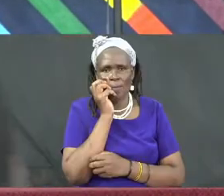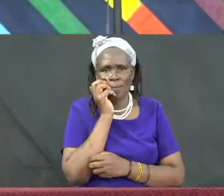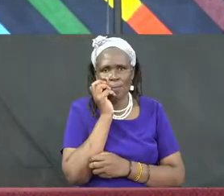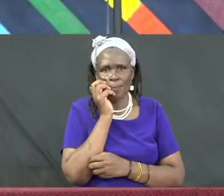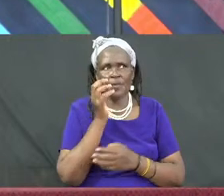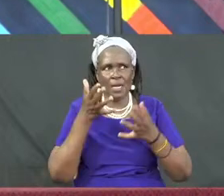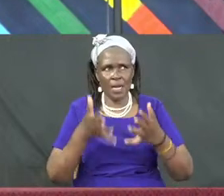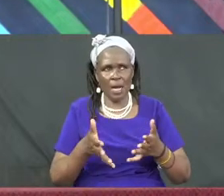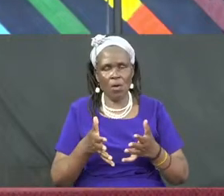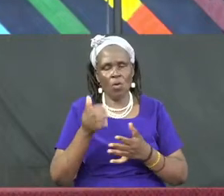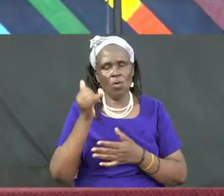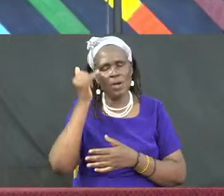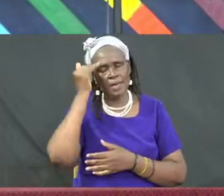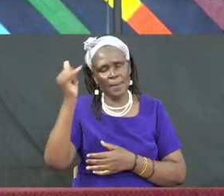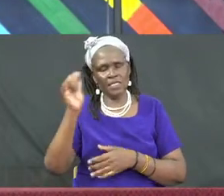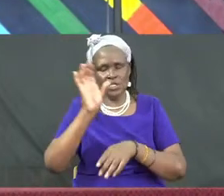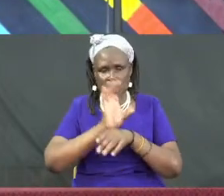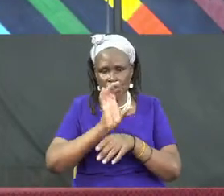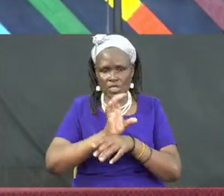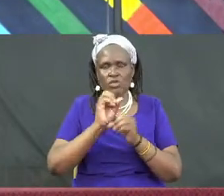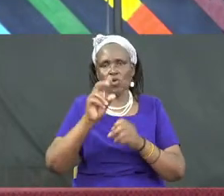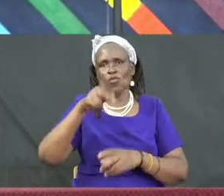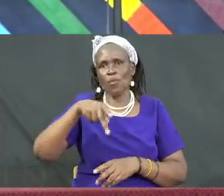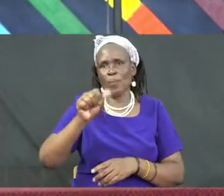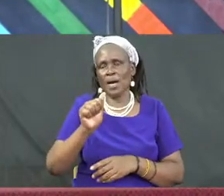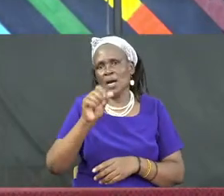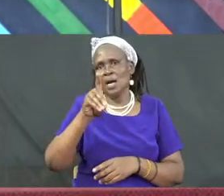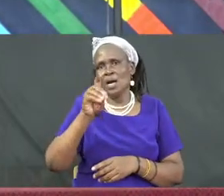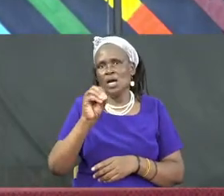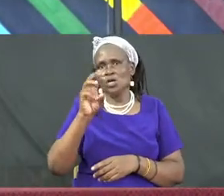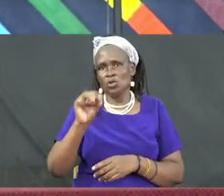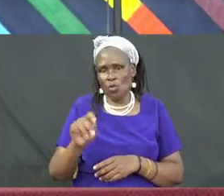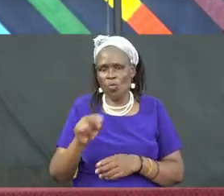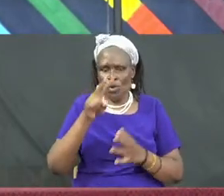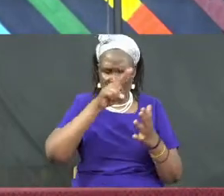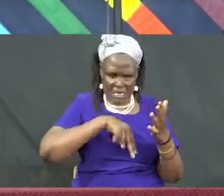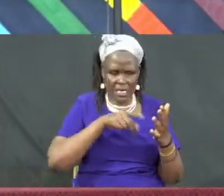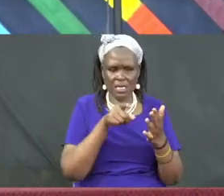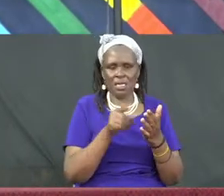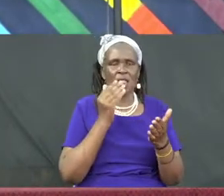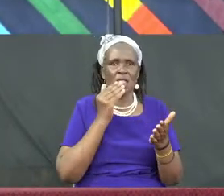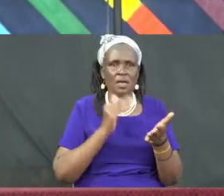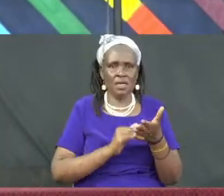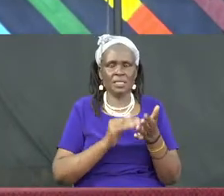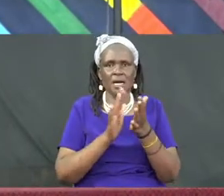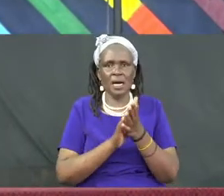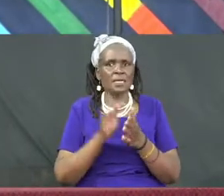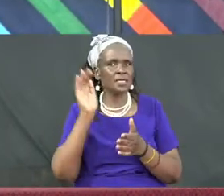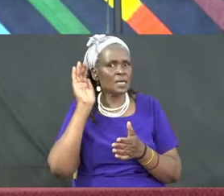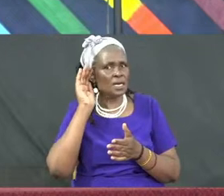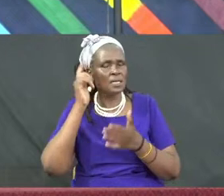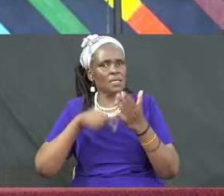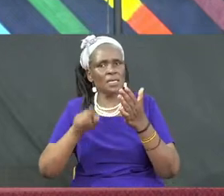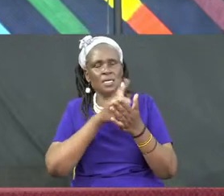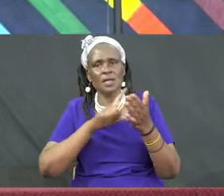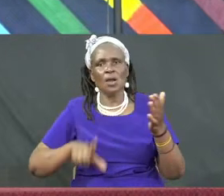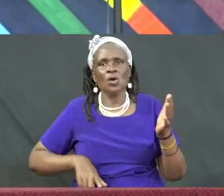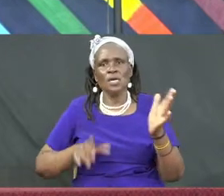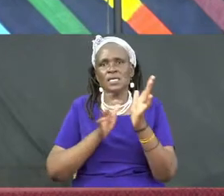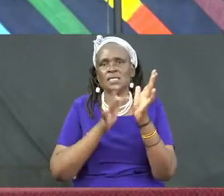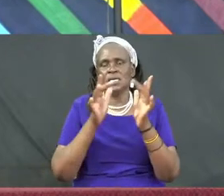Now imagine the church of Pergamum reading this letter and hearing the Lord